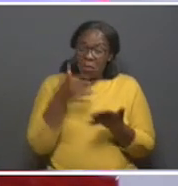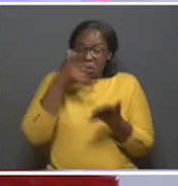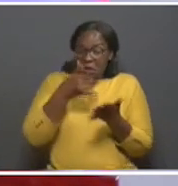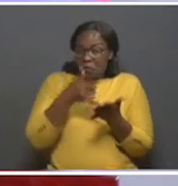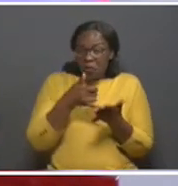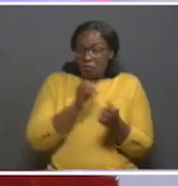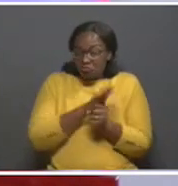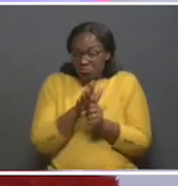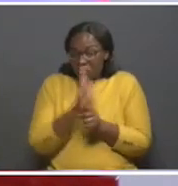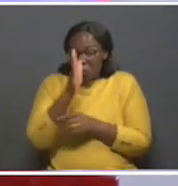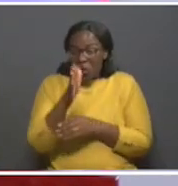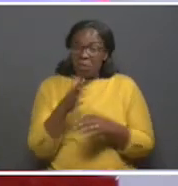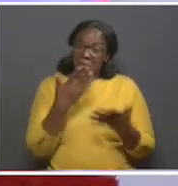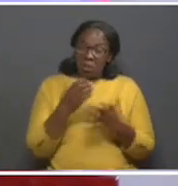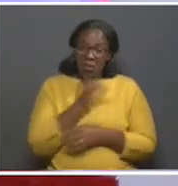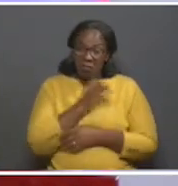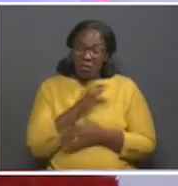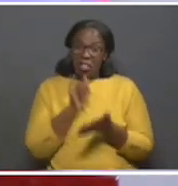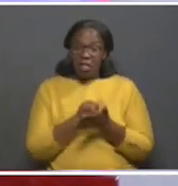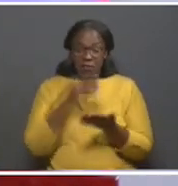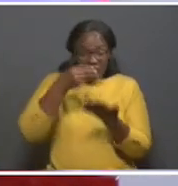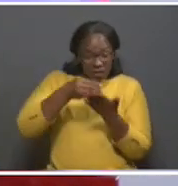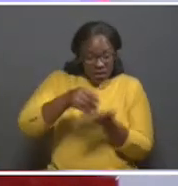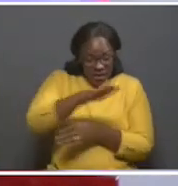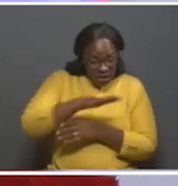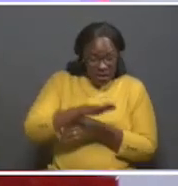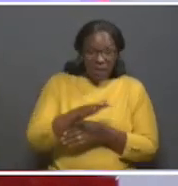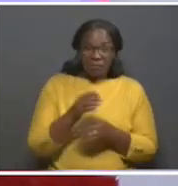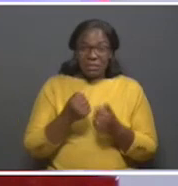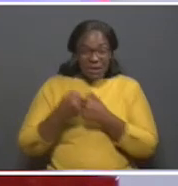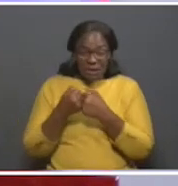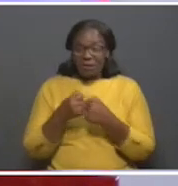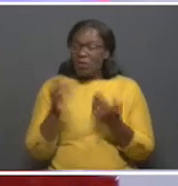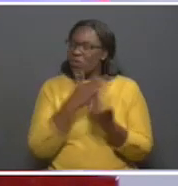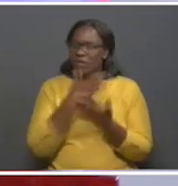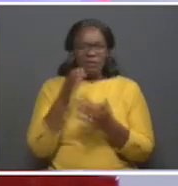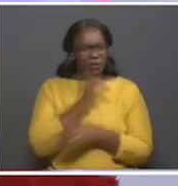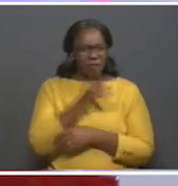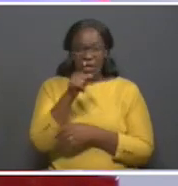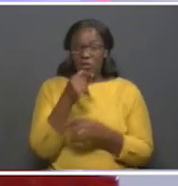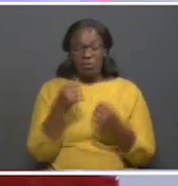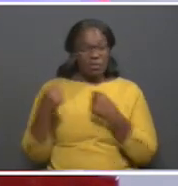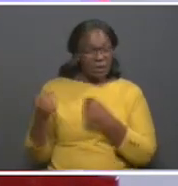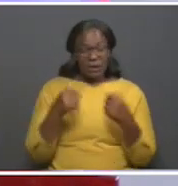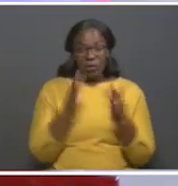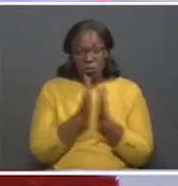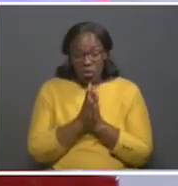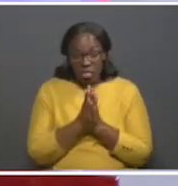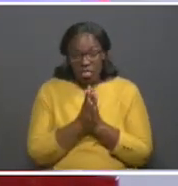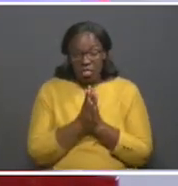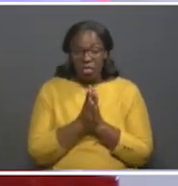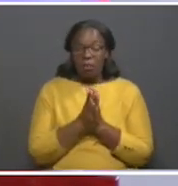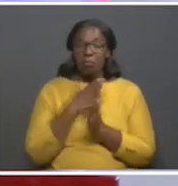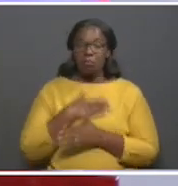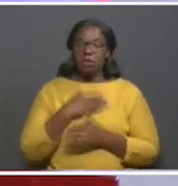who may be claimed, the fear of financial constraints, whatever fears you're grappling with this hour, let's